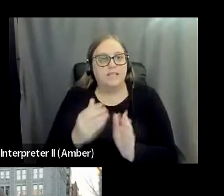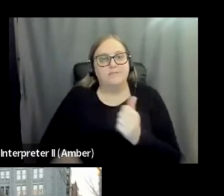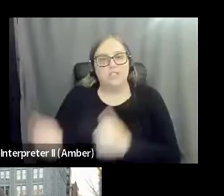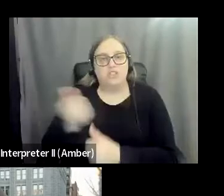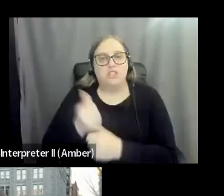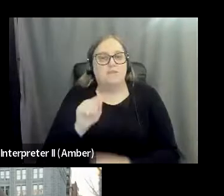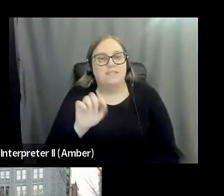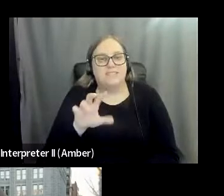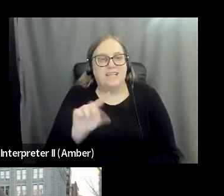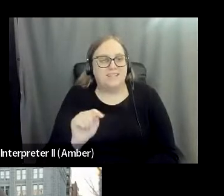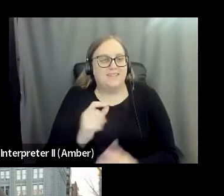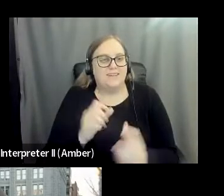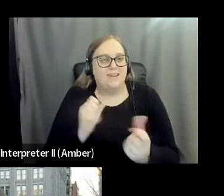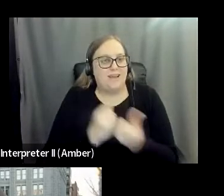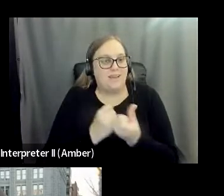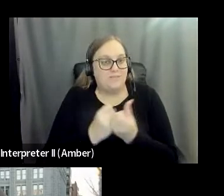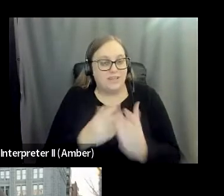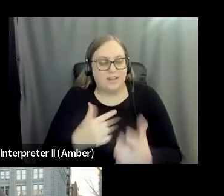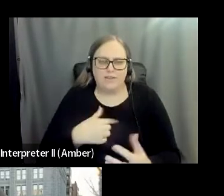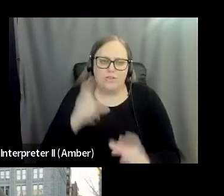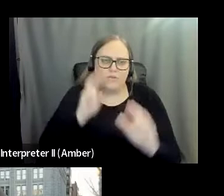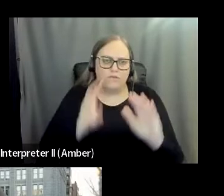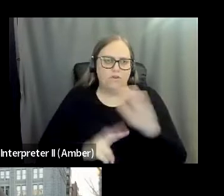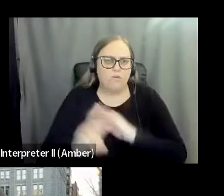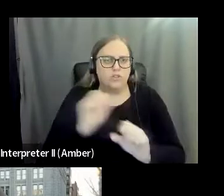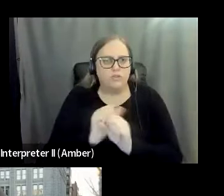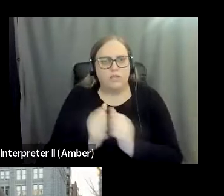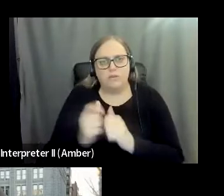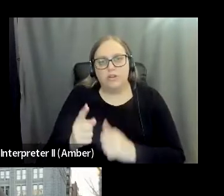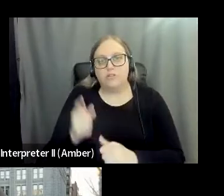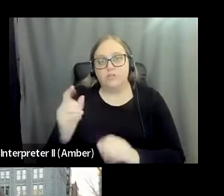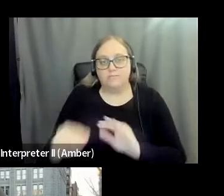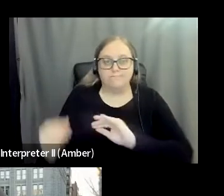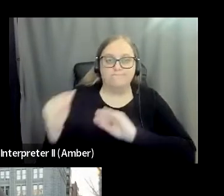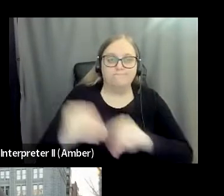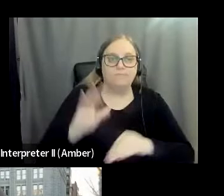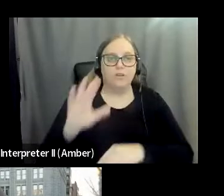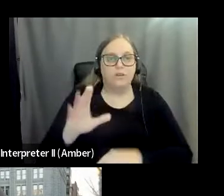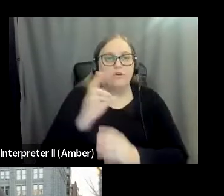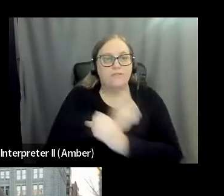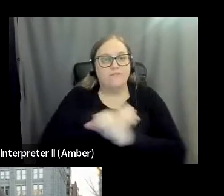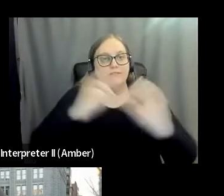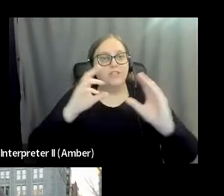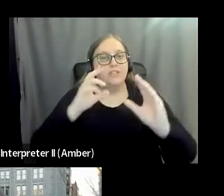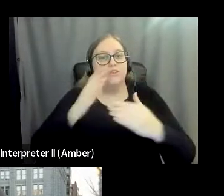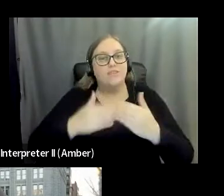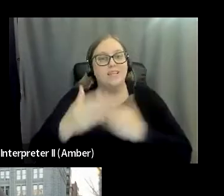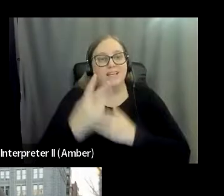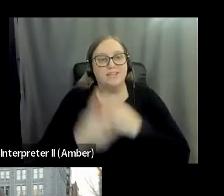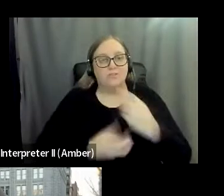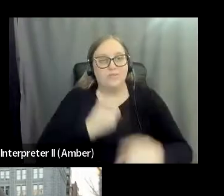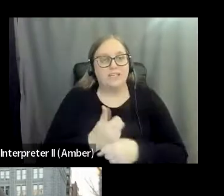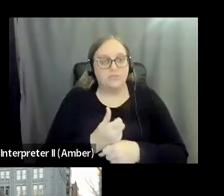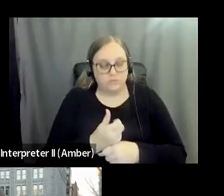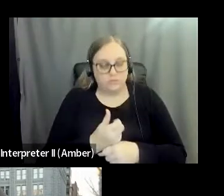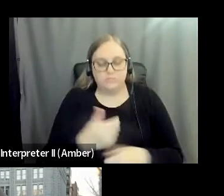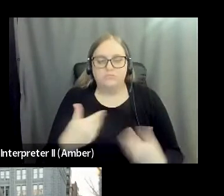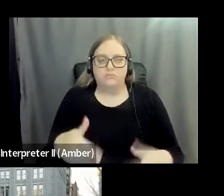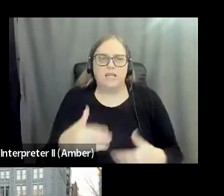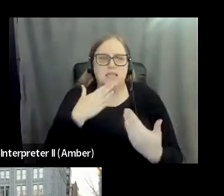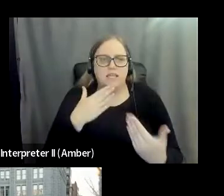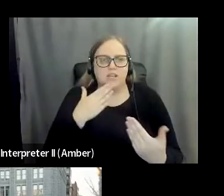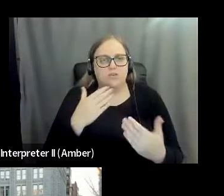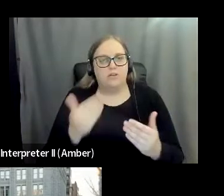look forward to working with her as she implements her vision for the future of OTA over the next 3 years. Thank you, Chairman. I move